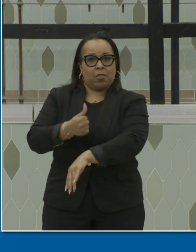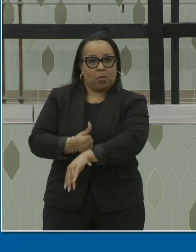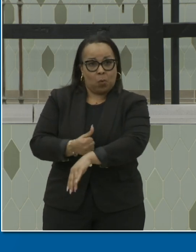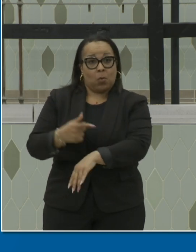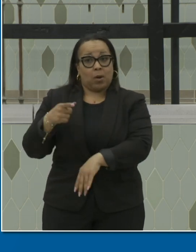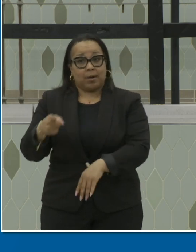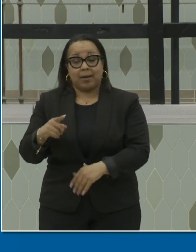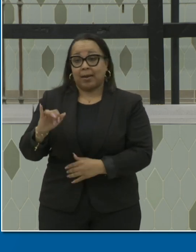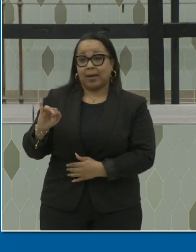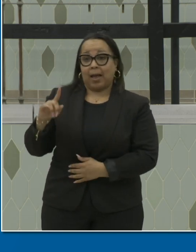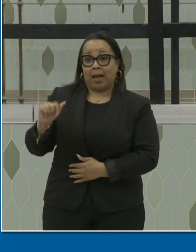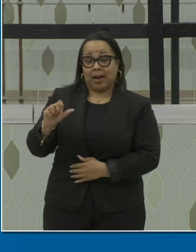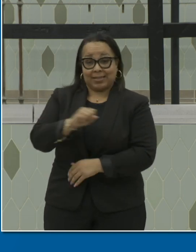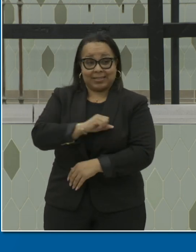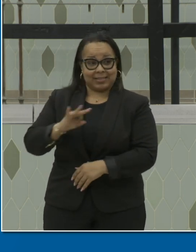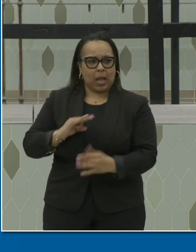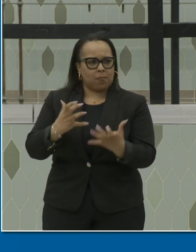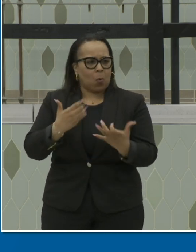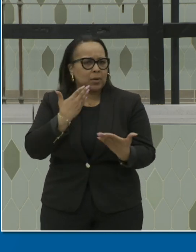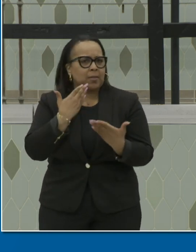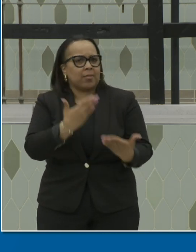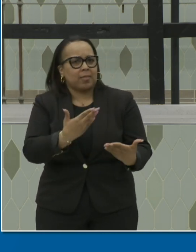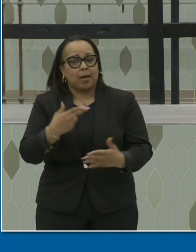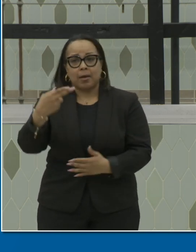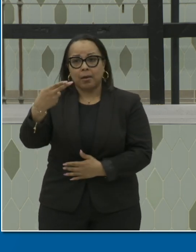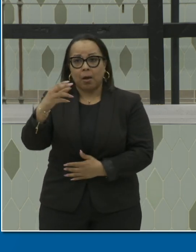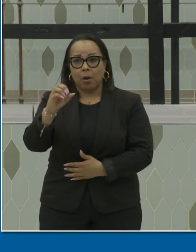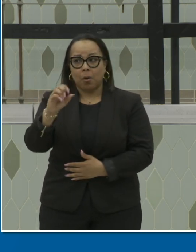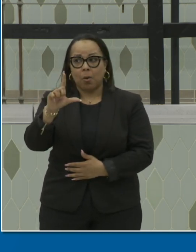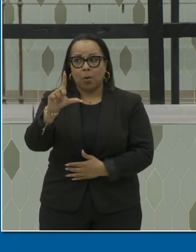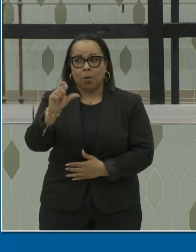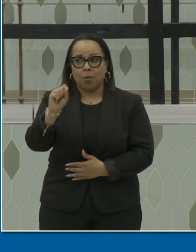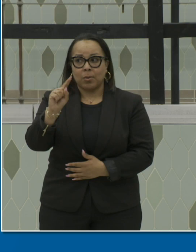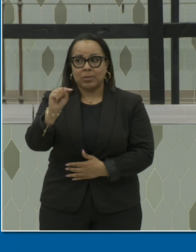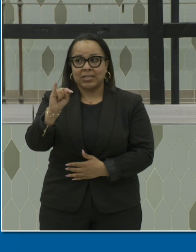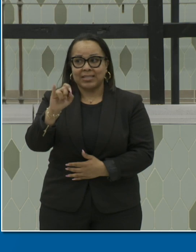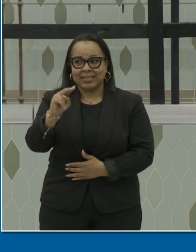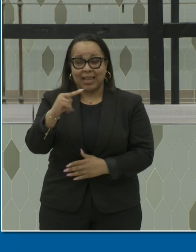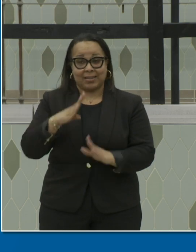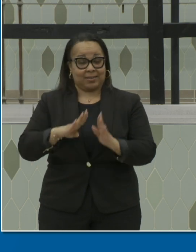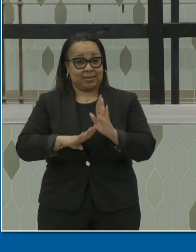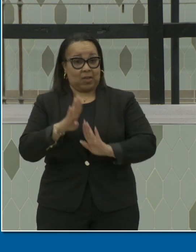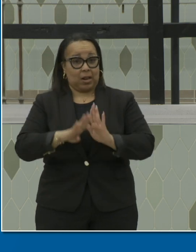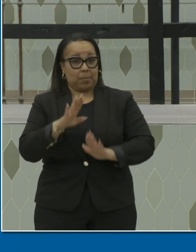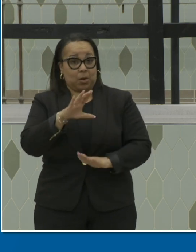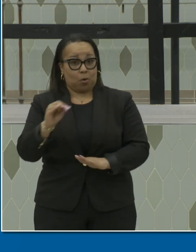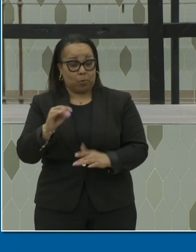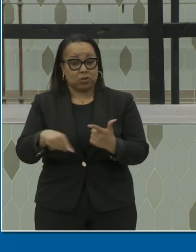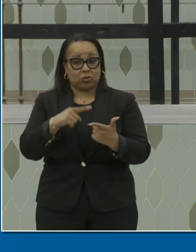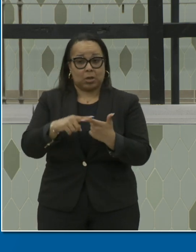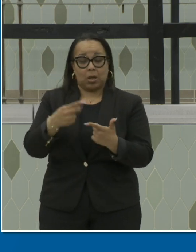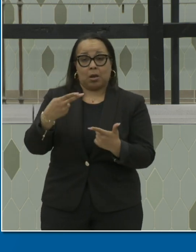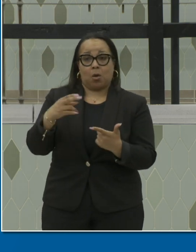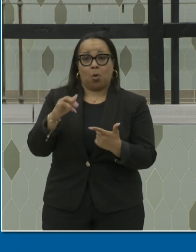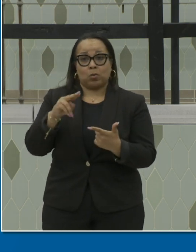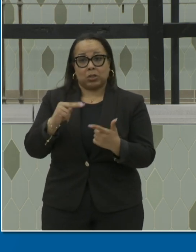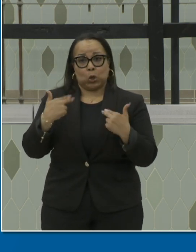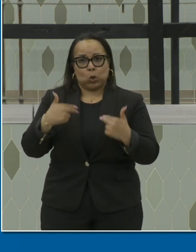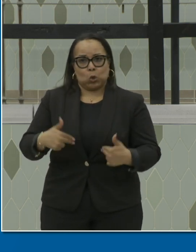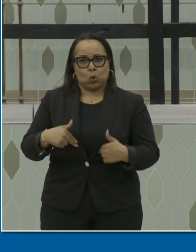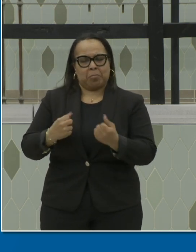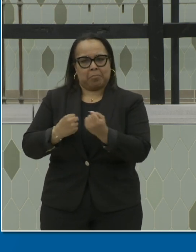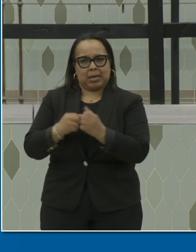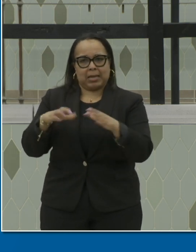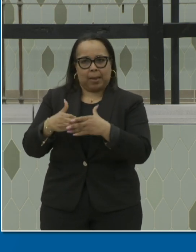Board and the IDA staff, I'd like to thank Holston Development Corporation and Holston Human Capital,